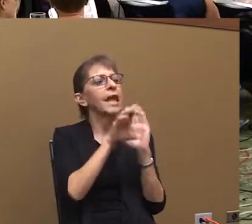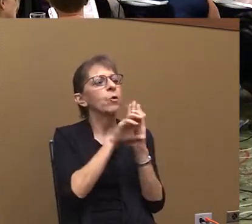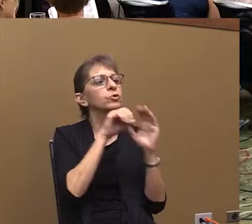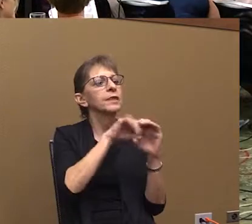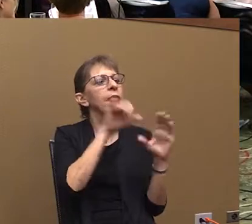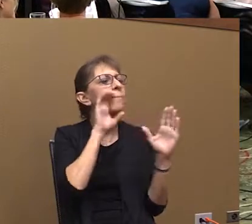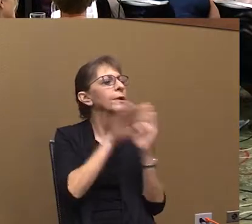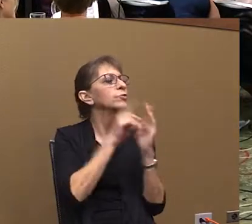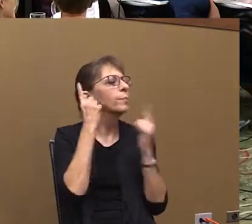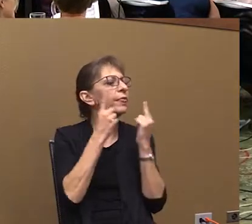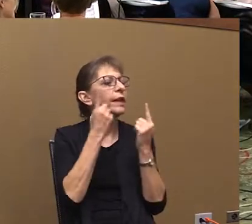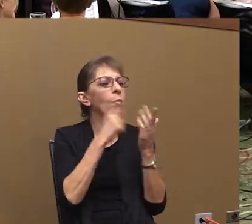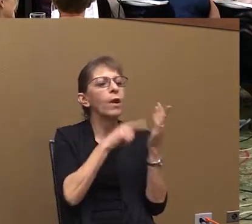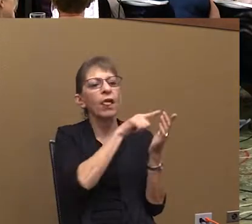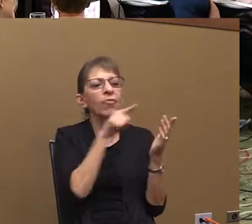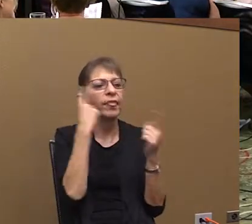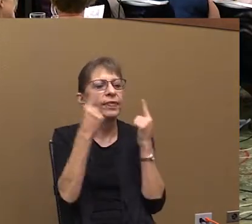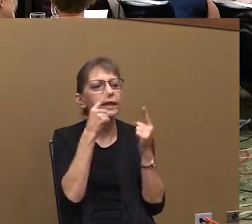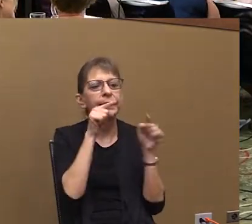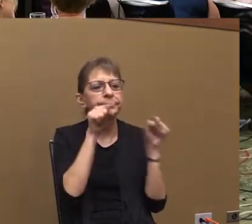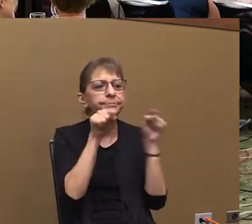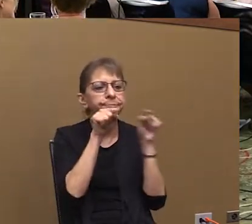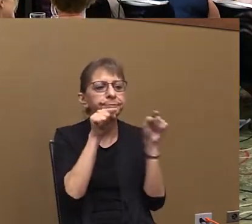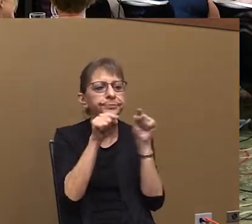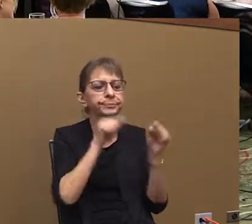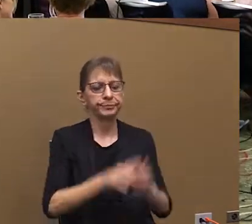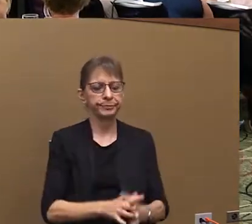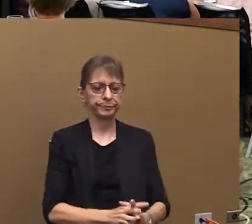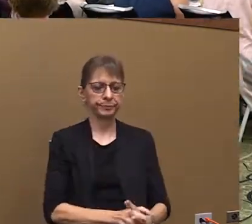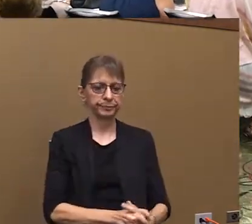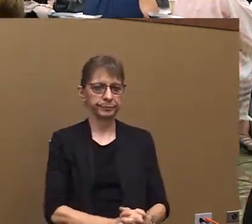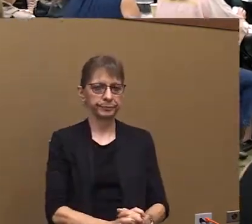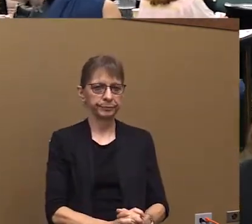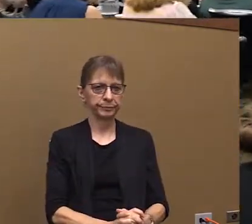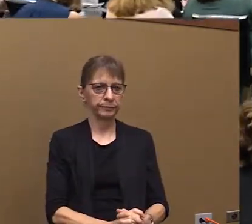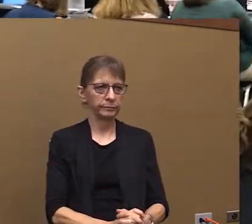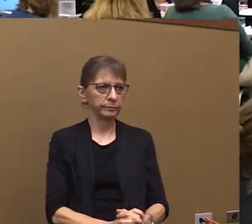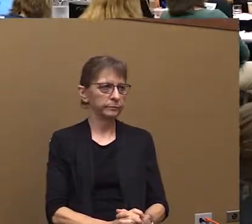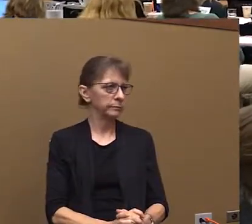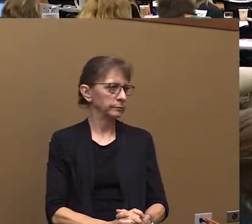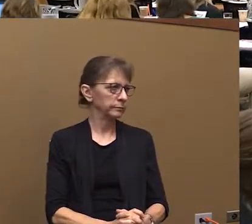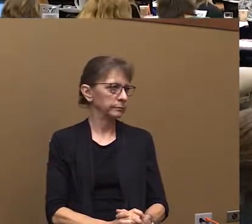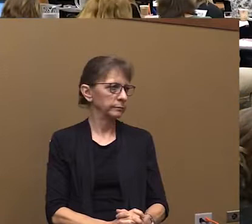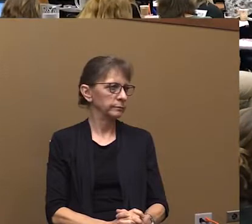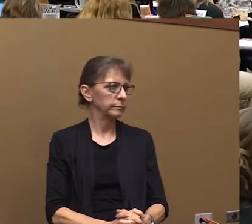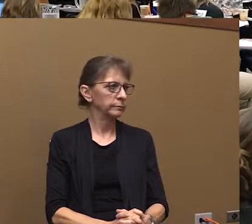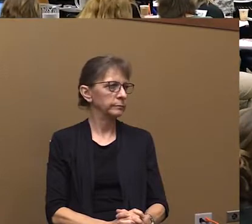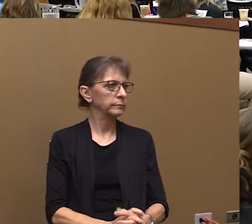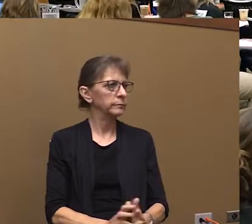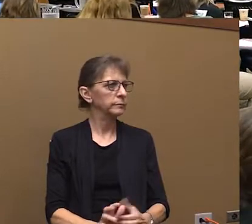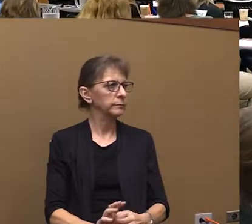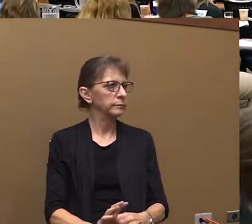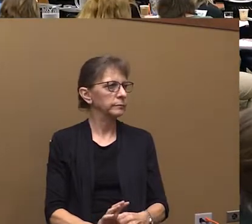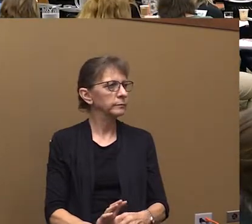the characters might be thinking in that picture. Whoops.